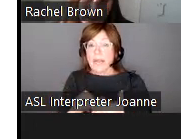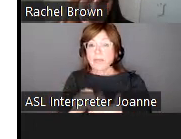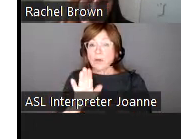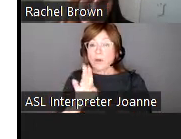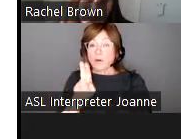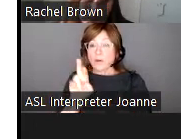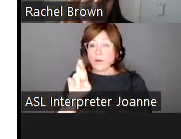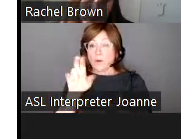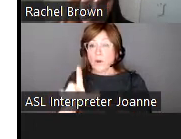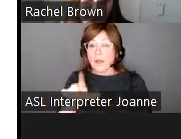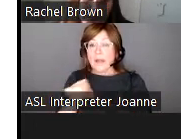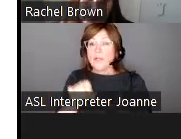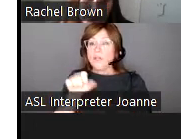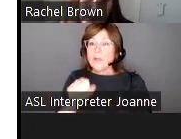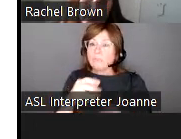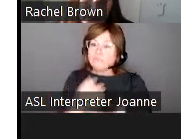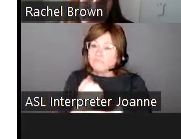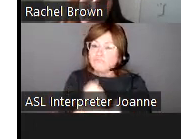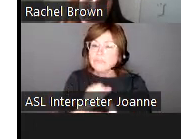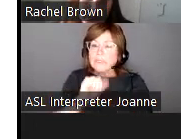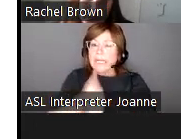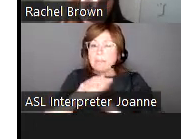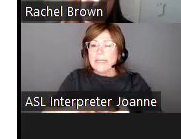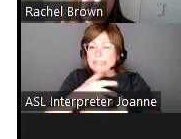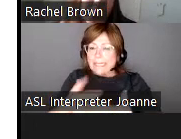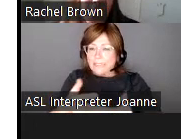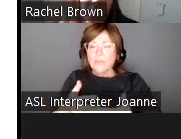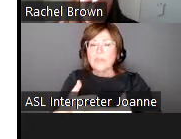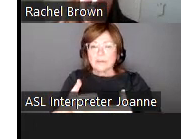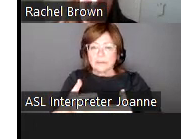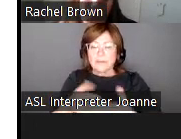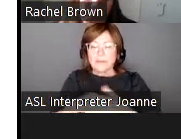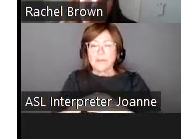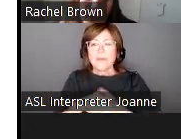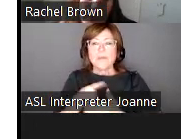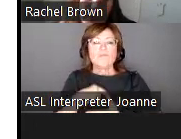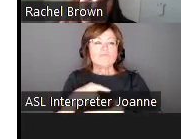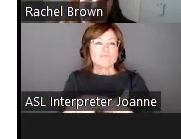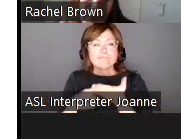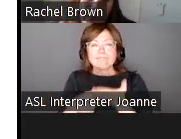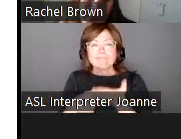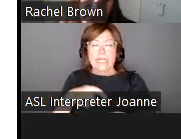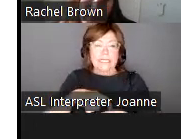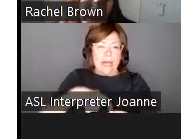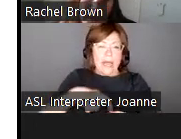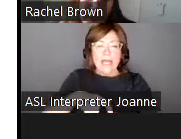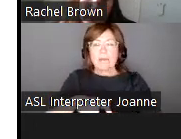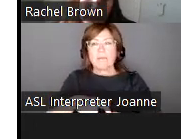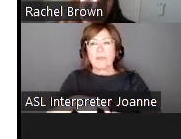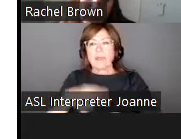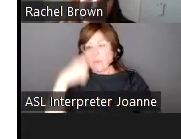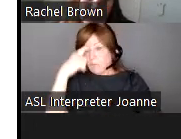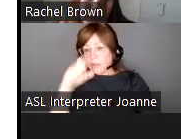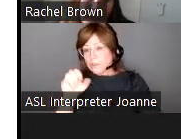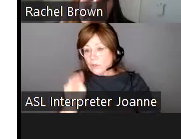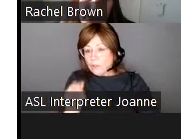Creative Manager for the scheduling features. So we talked about having time for social media